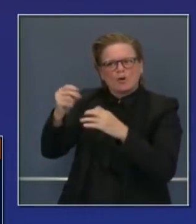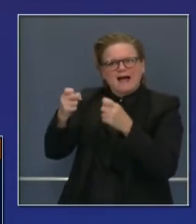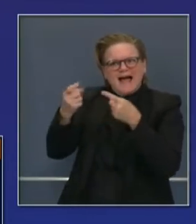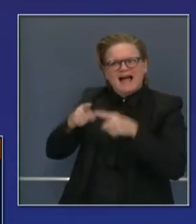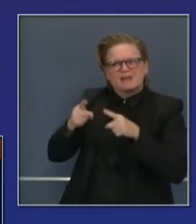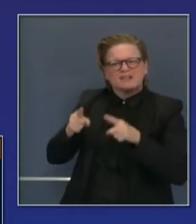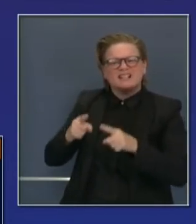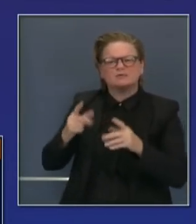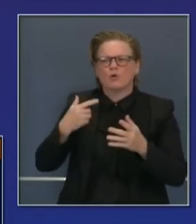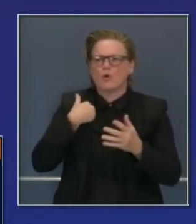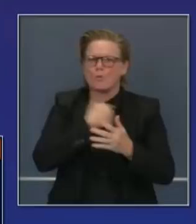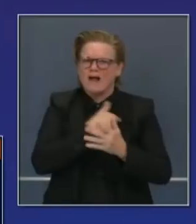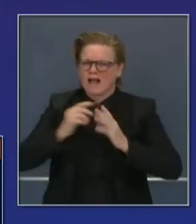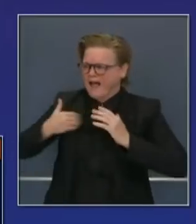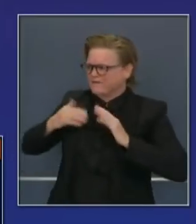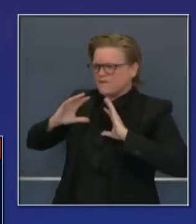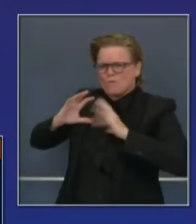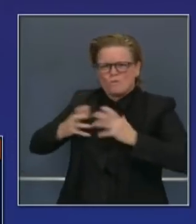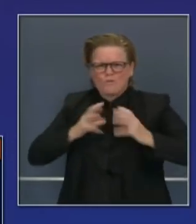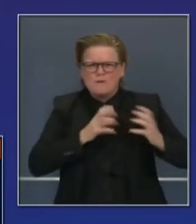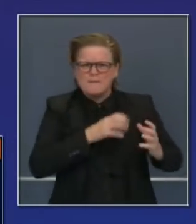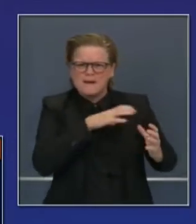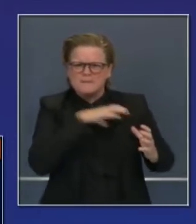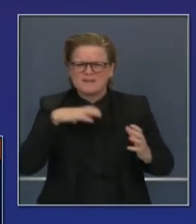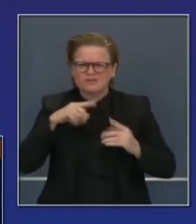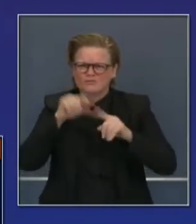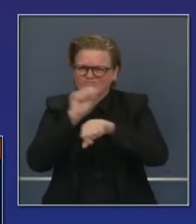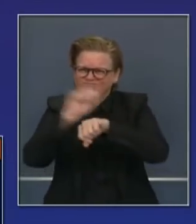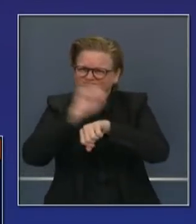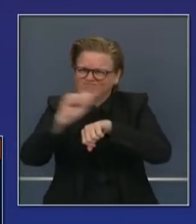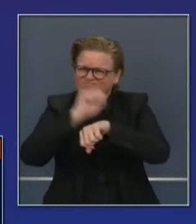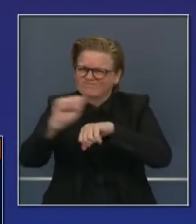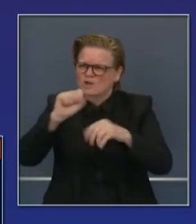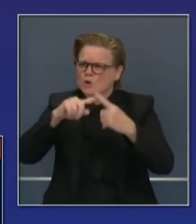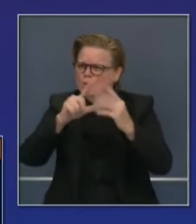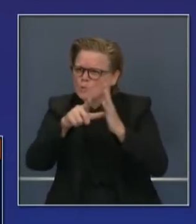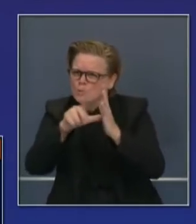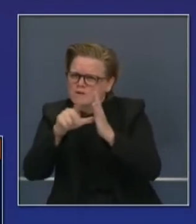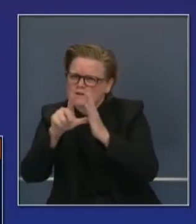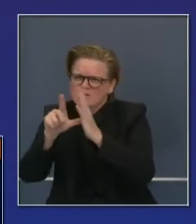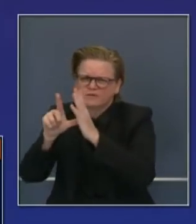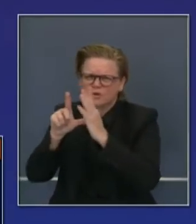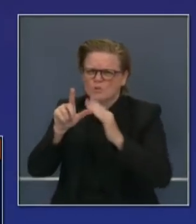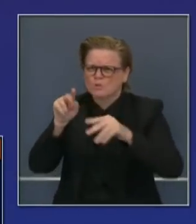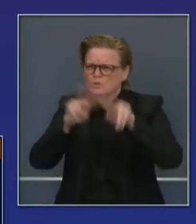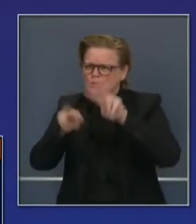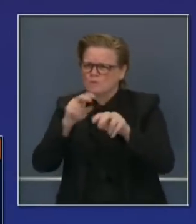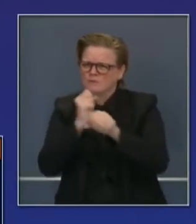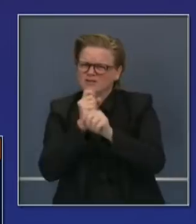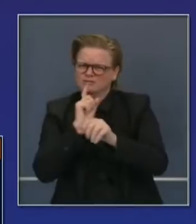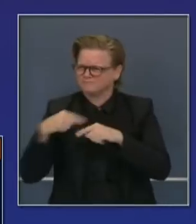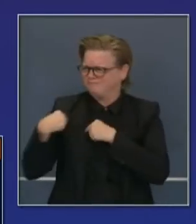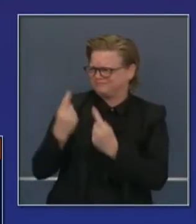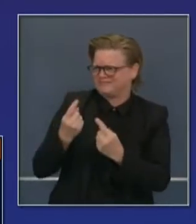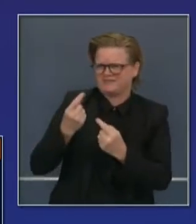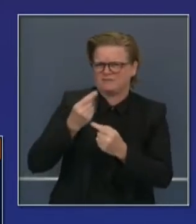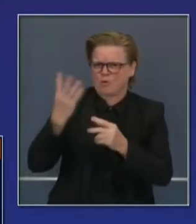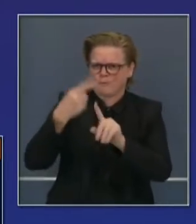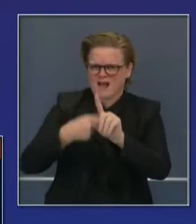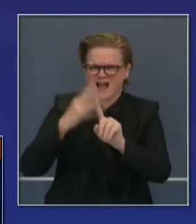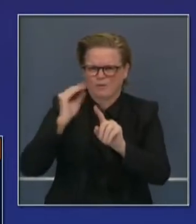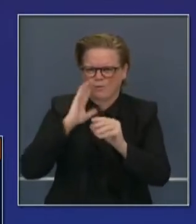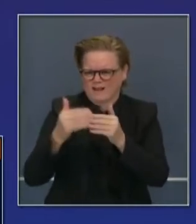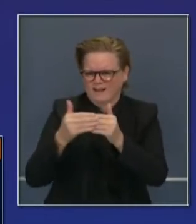and our Community Advisory Committee. It's been working for weeks and weeks, months and months, if you include the Office of Emergency Service Task Force that